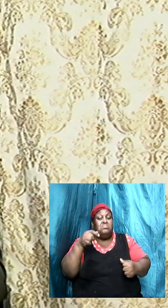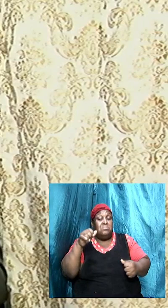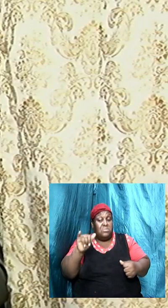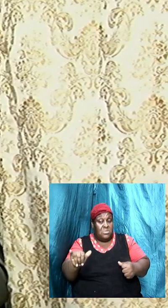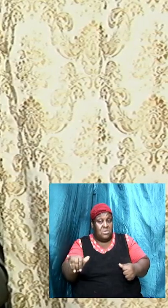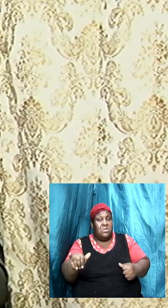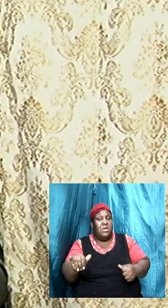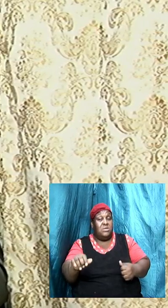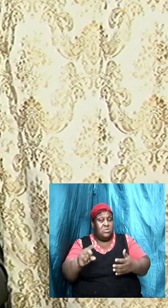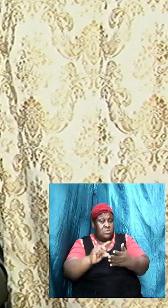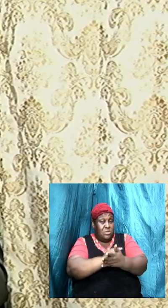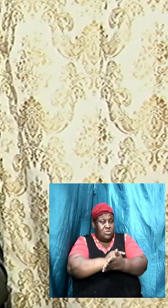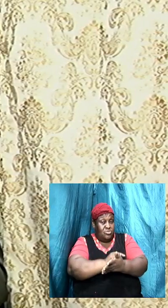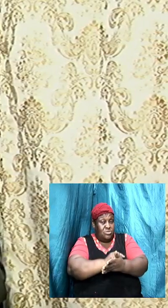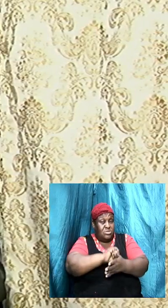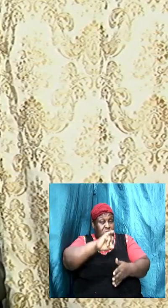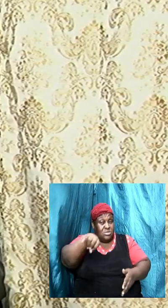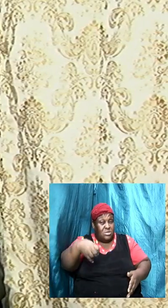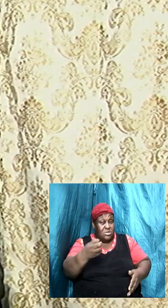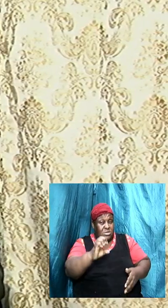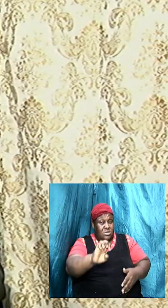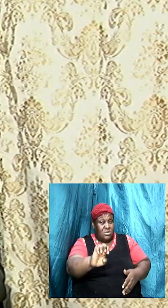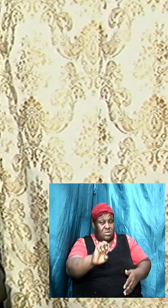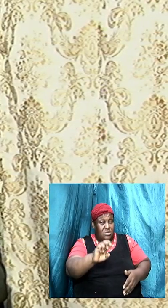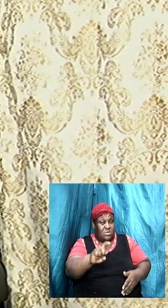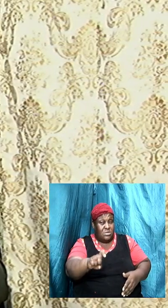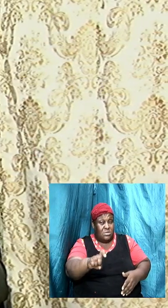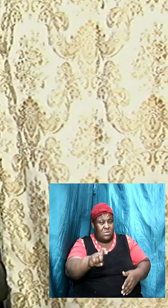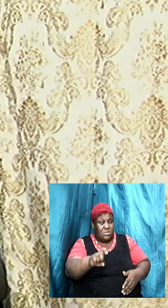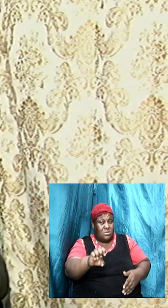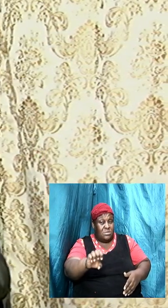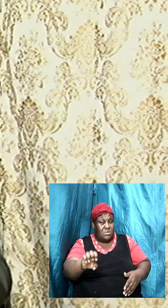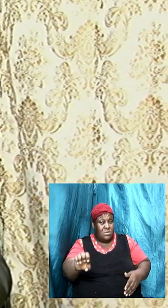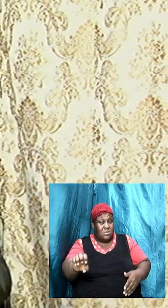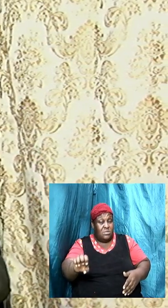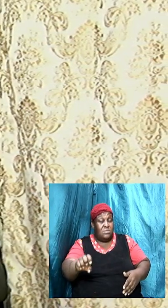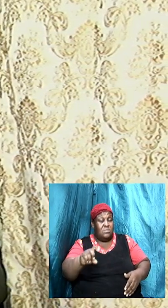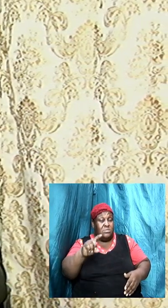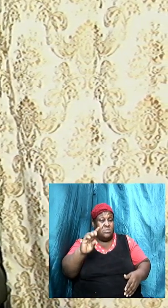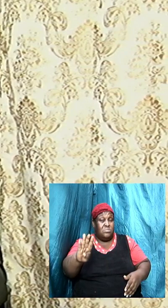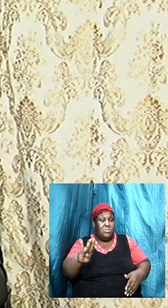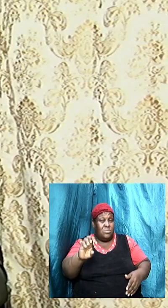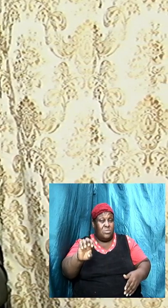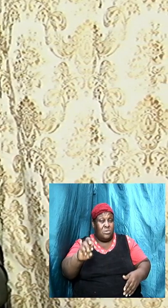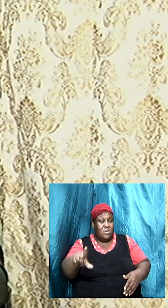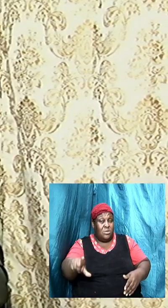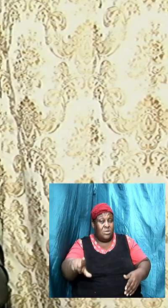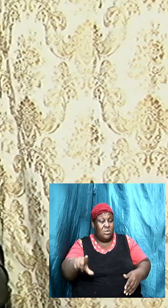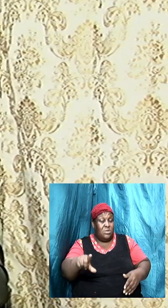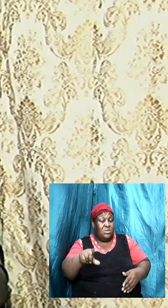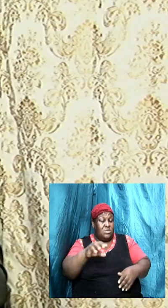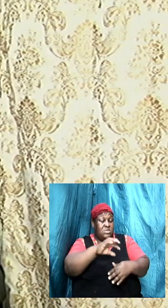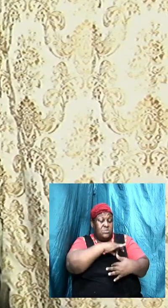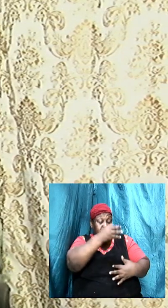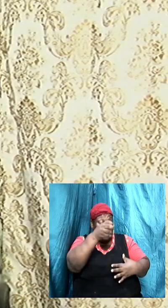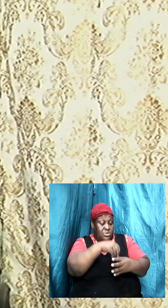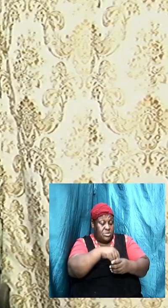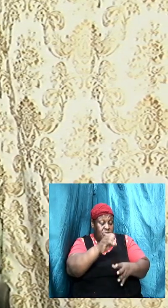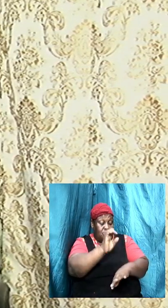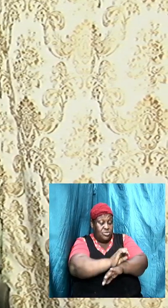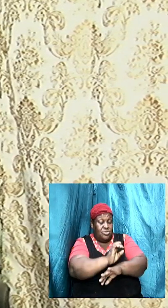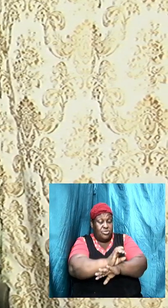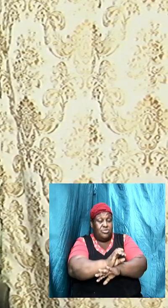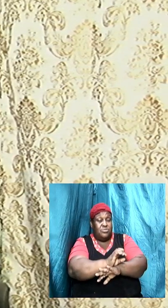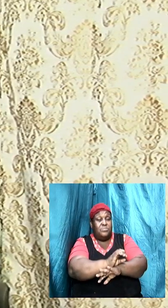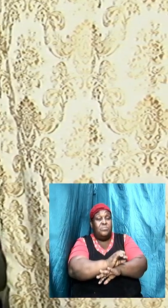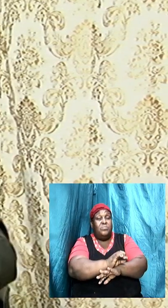identify if such a spirit is in the church as we know it. And then there is what